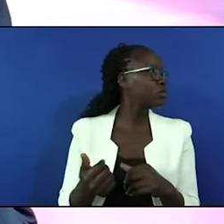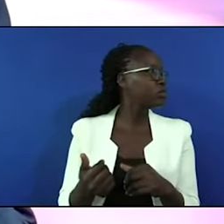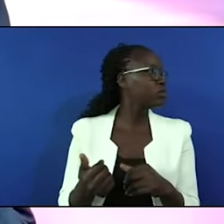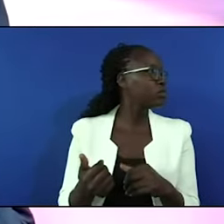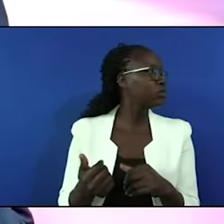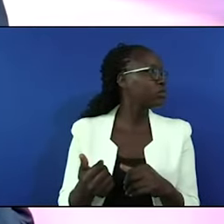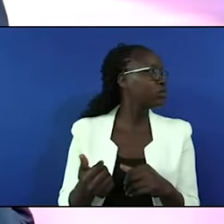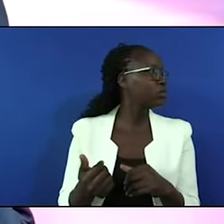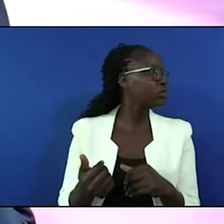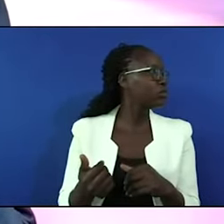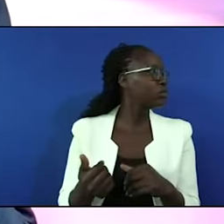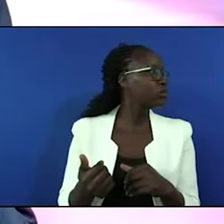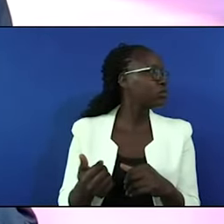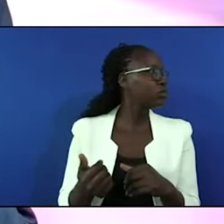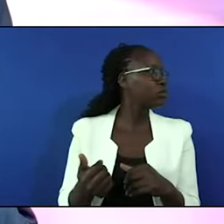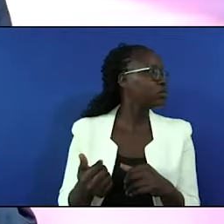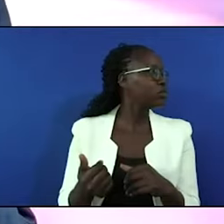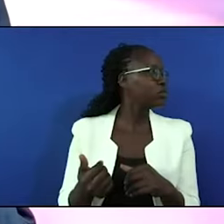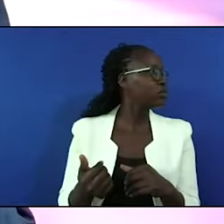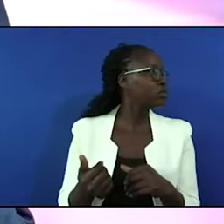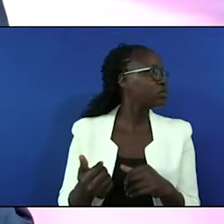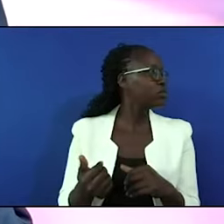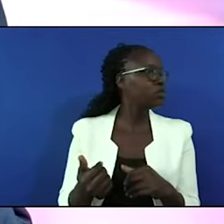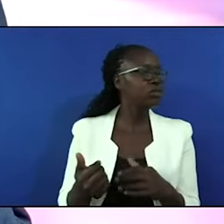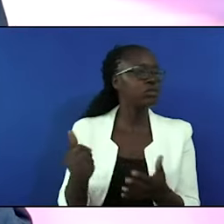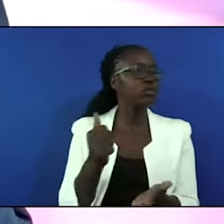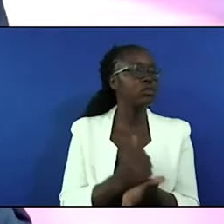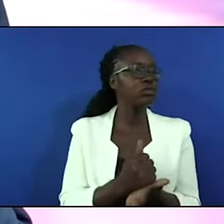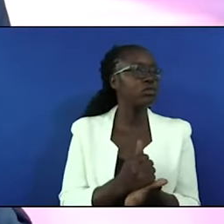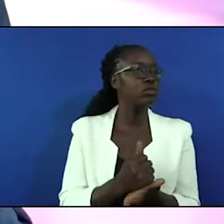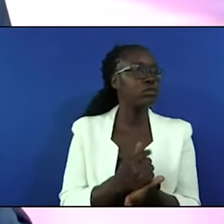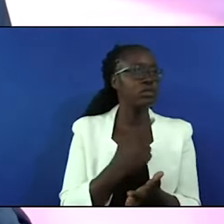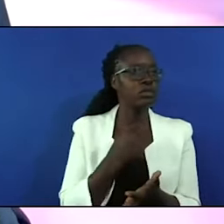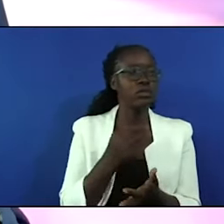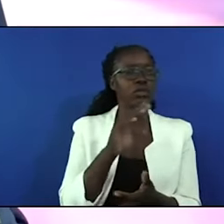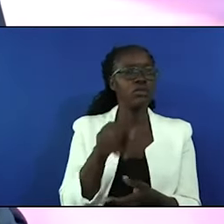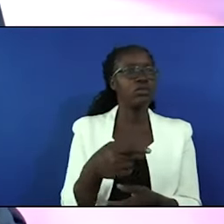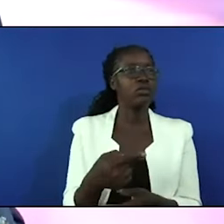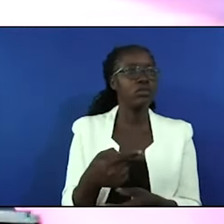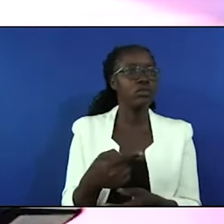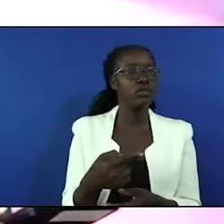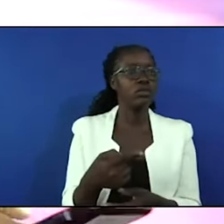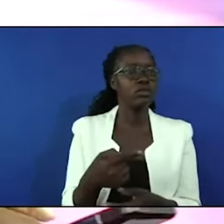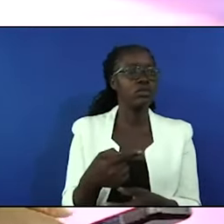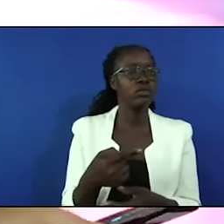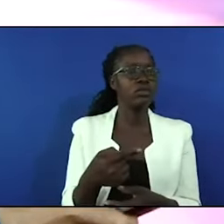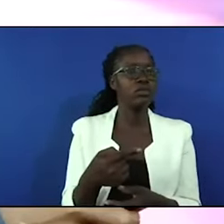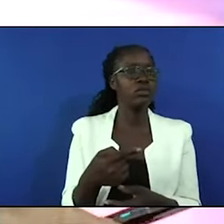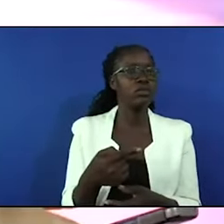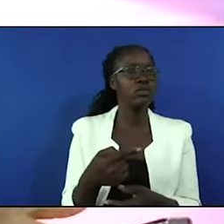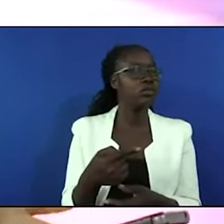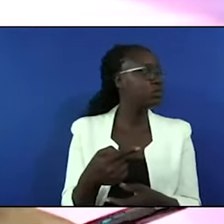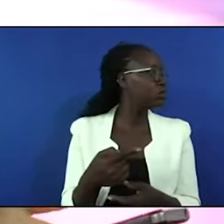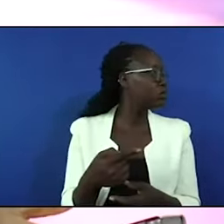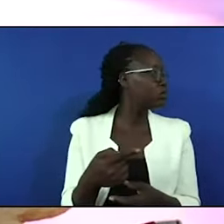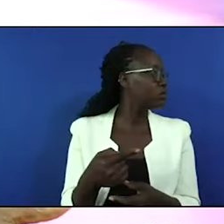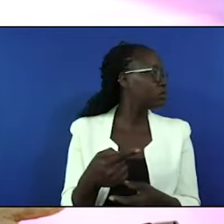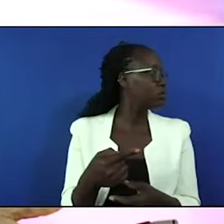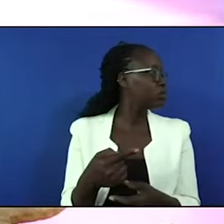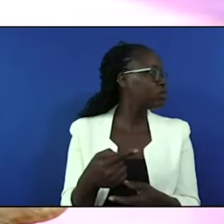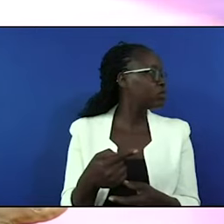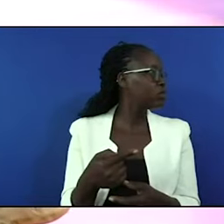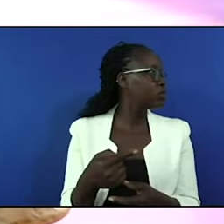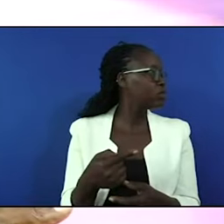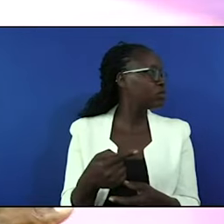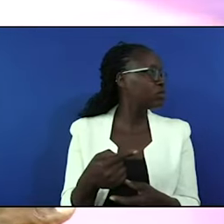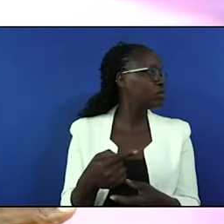went to the higher organization. So I gave 3,000. My receipt reads how much? Out of 15,000,